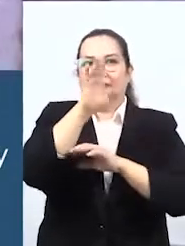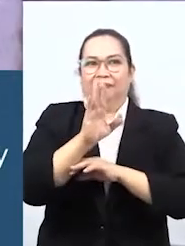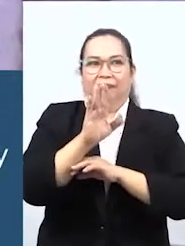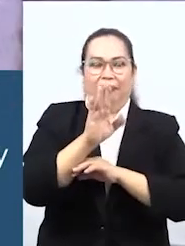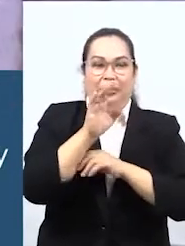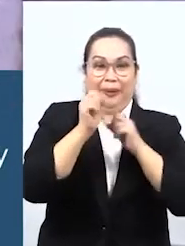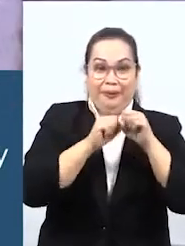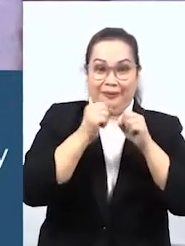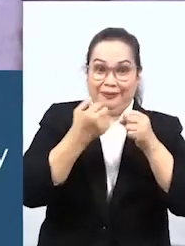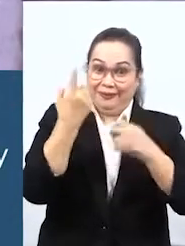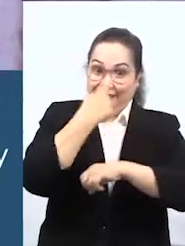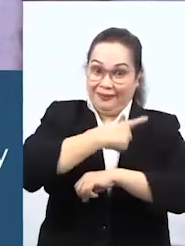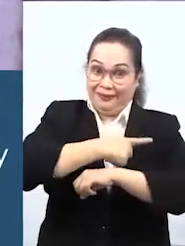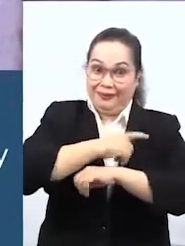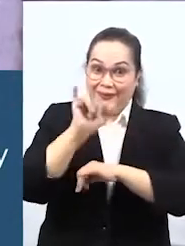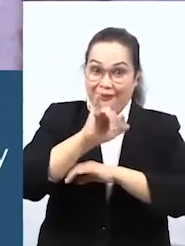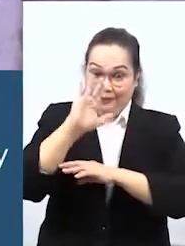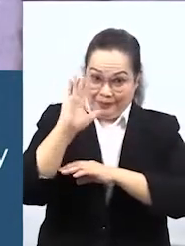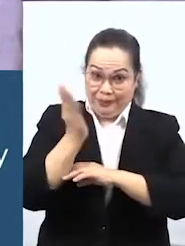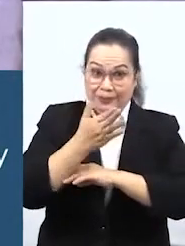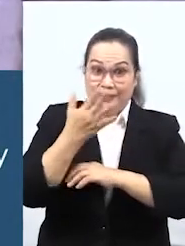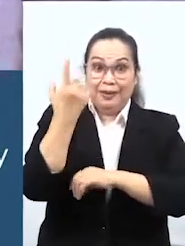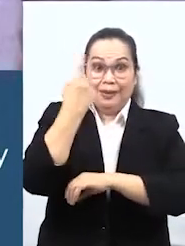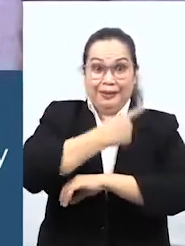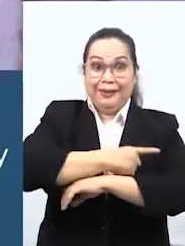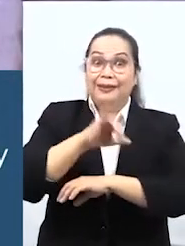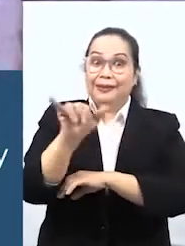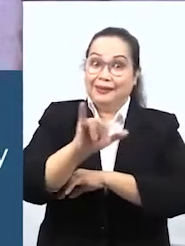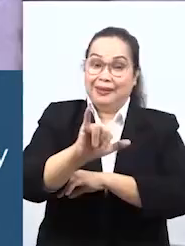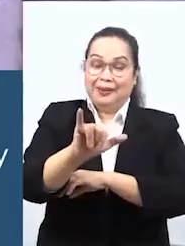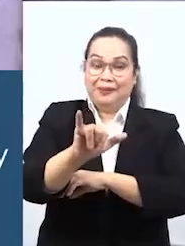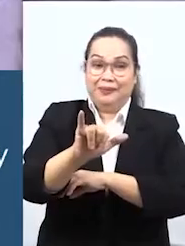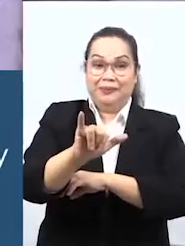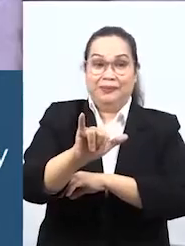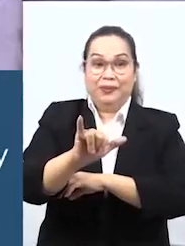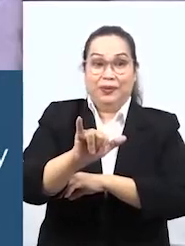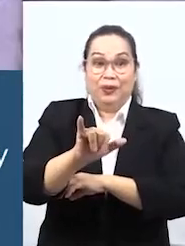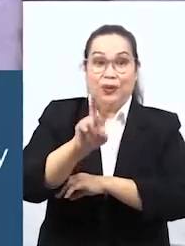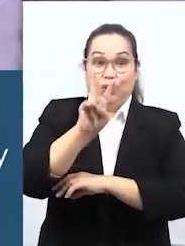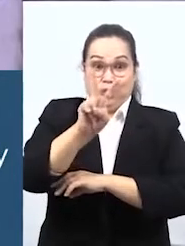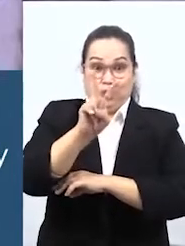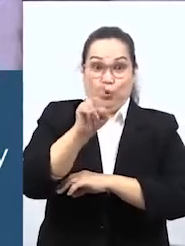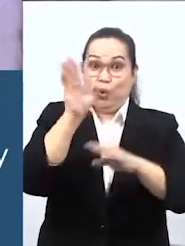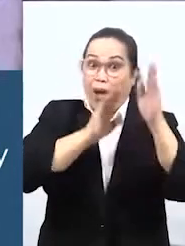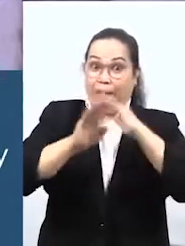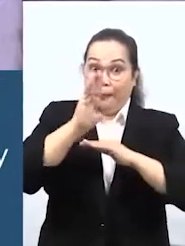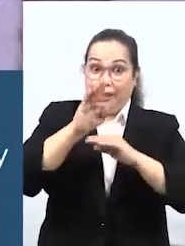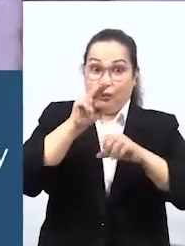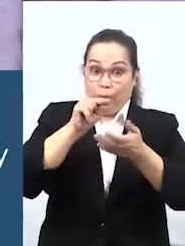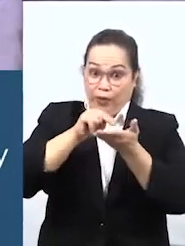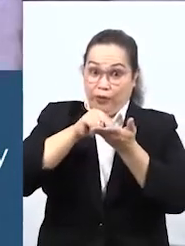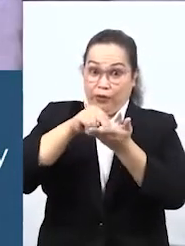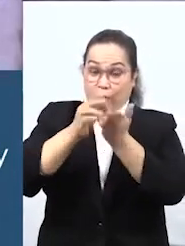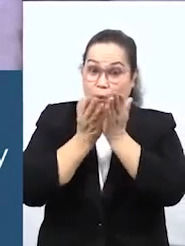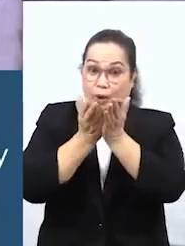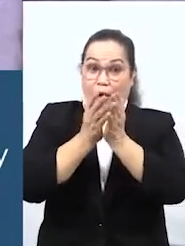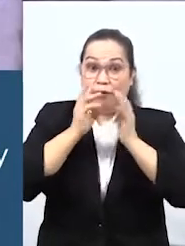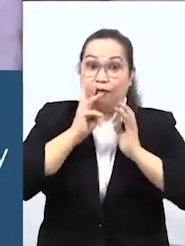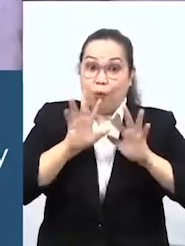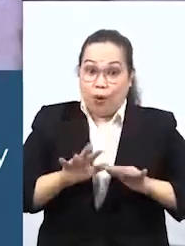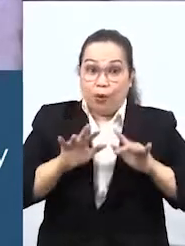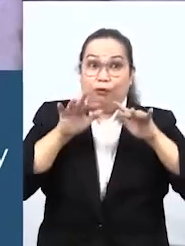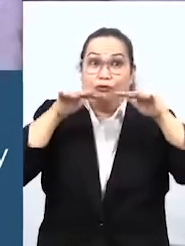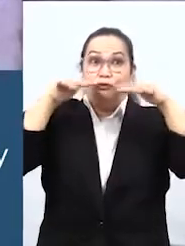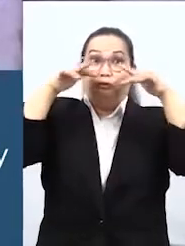before Christ coming will be like Those days as well The Two catastrophes of Noah The Great flood and